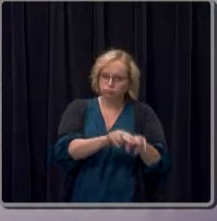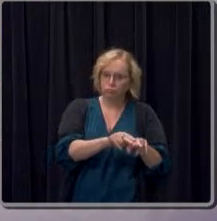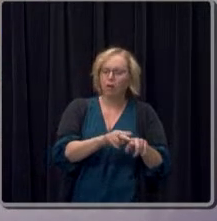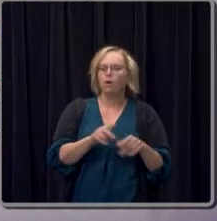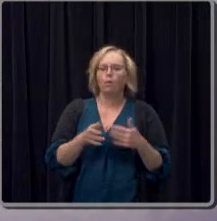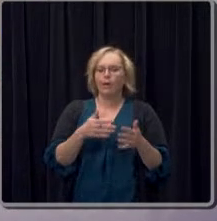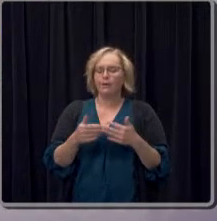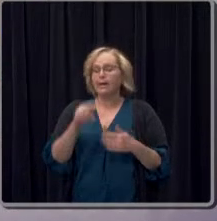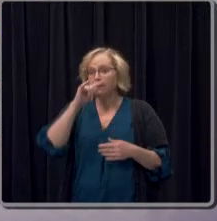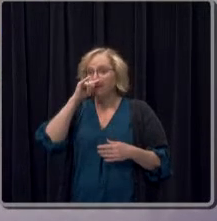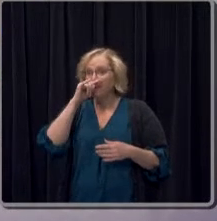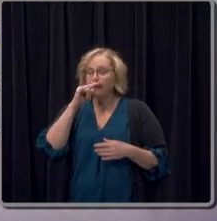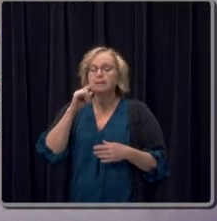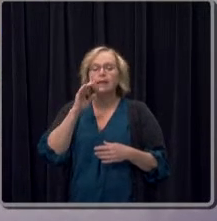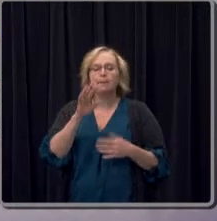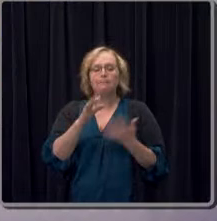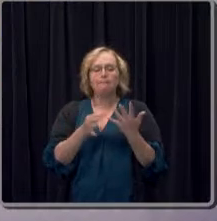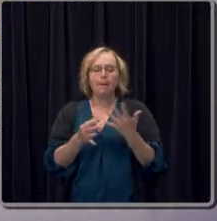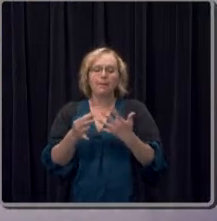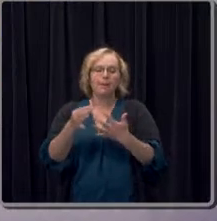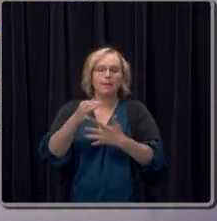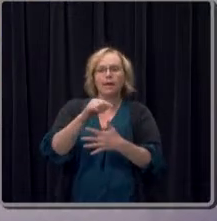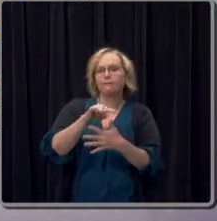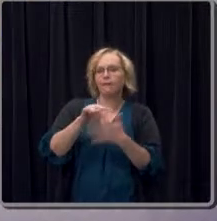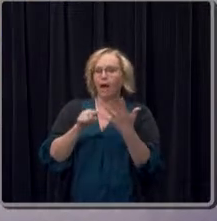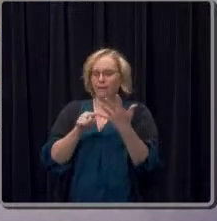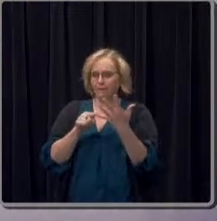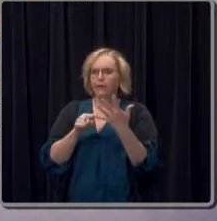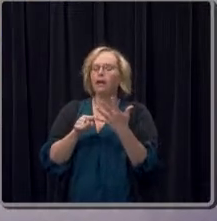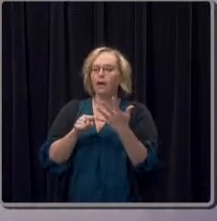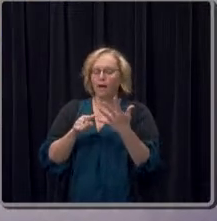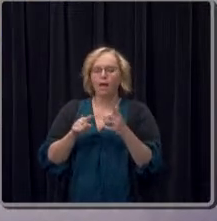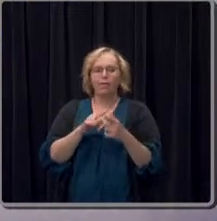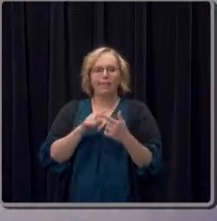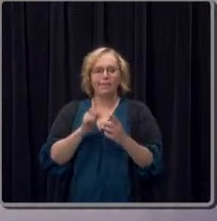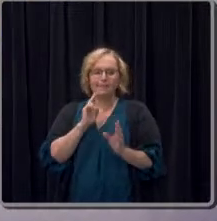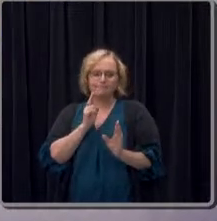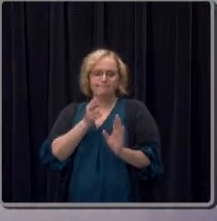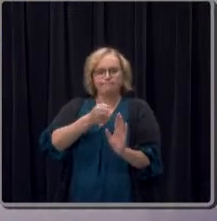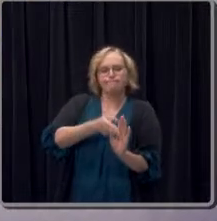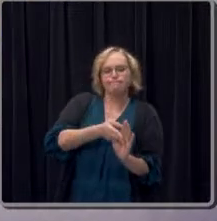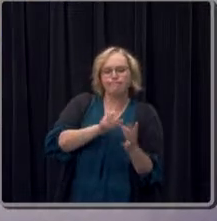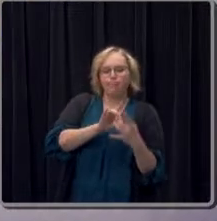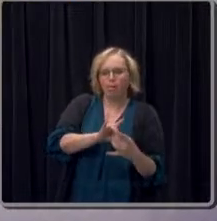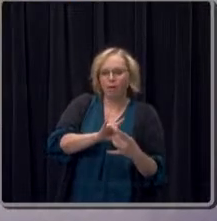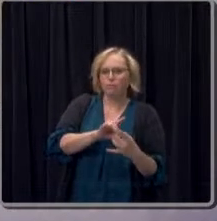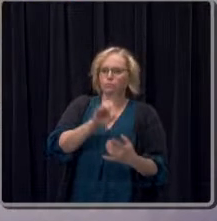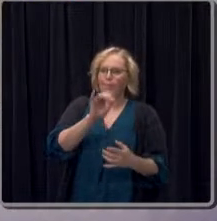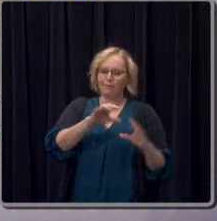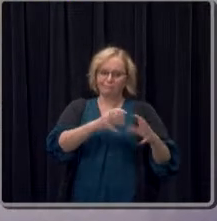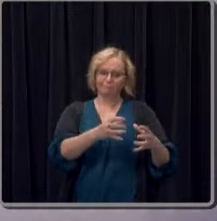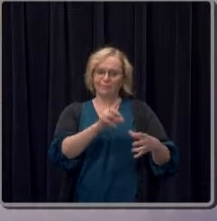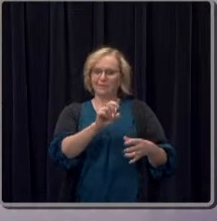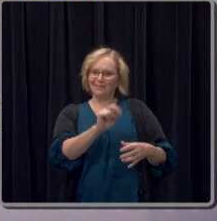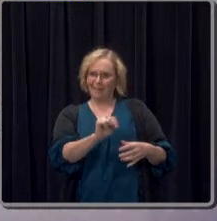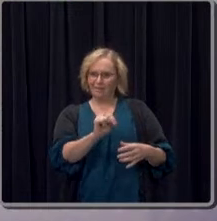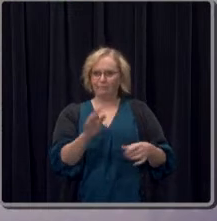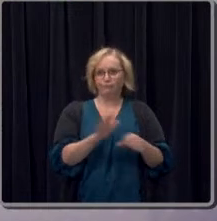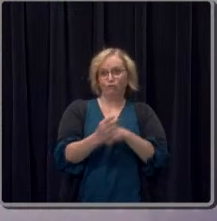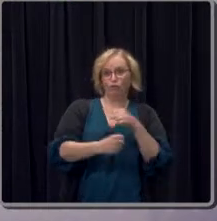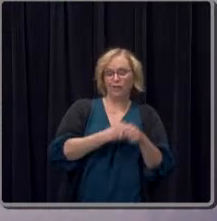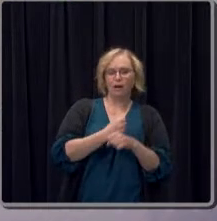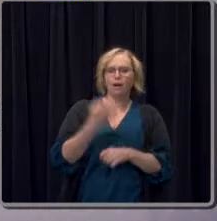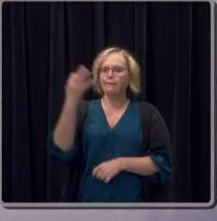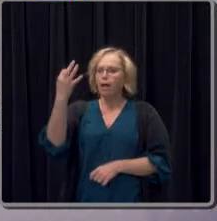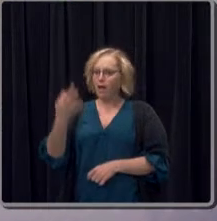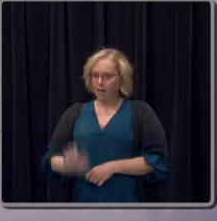out 5 of their top choices. And then they belong to a den for the entire year. And we meet on Fridays.